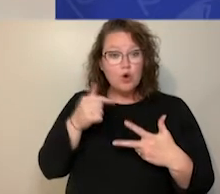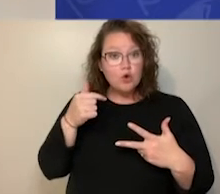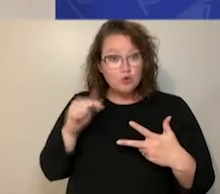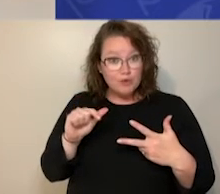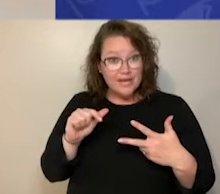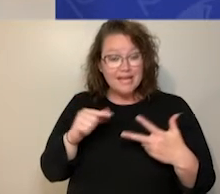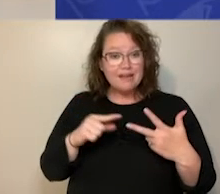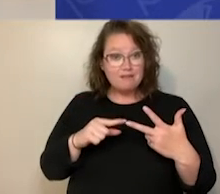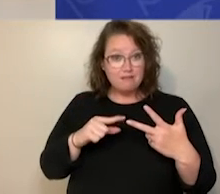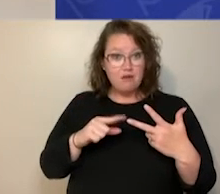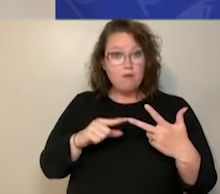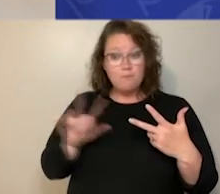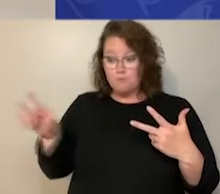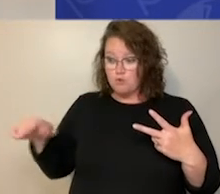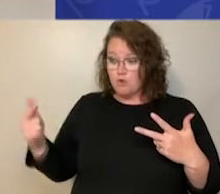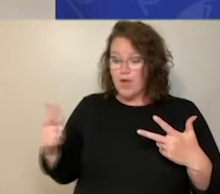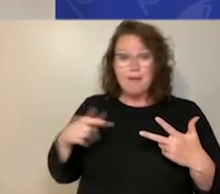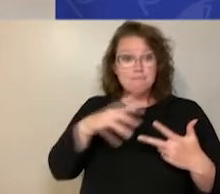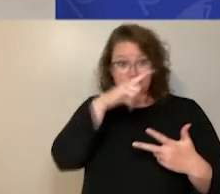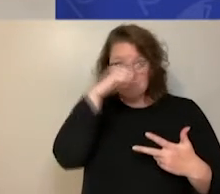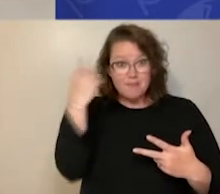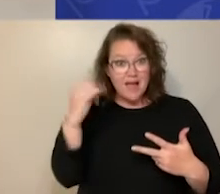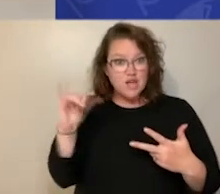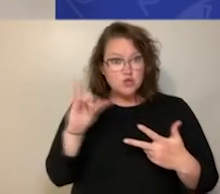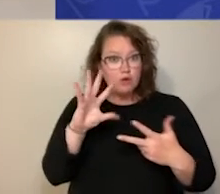also in our black marker.